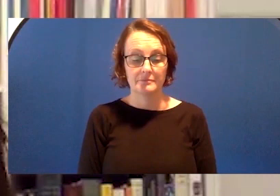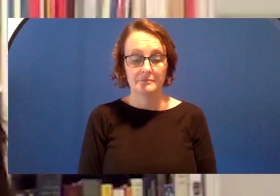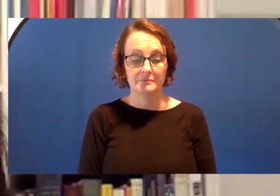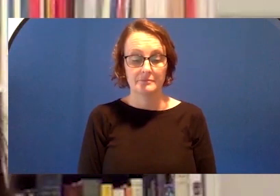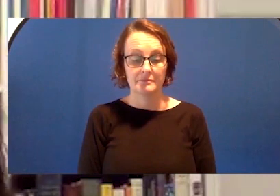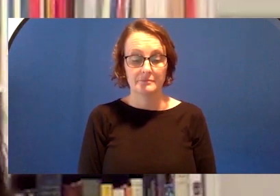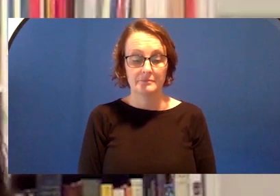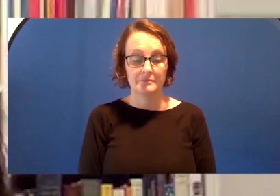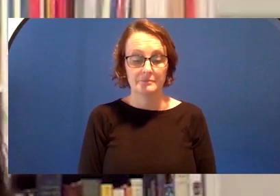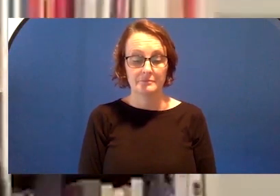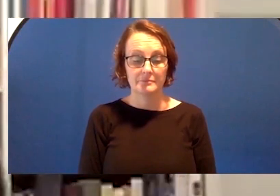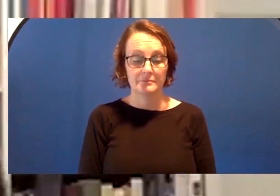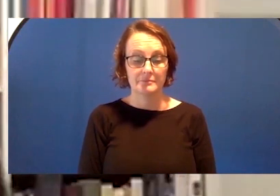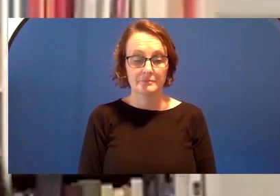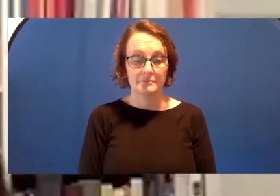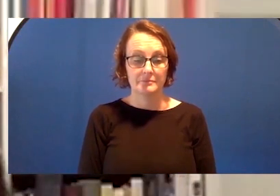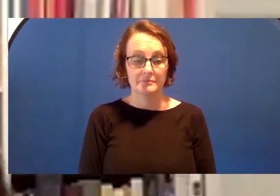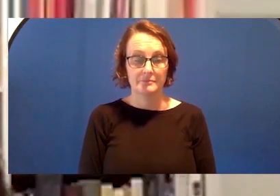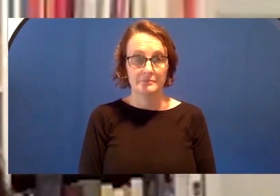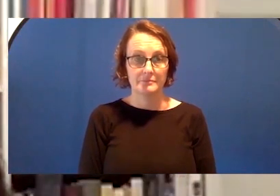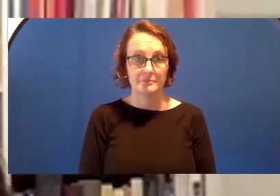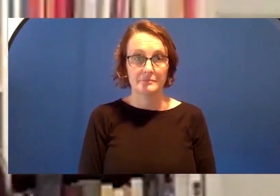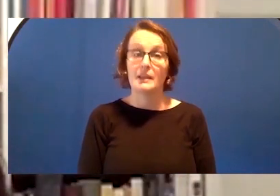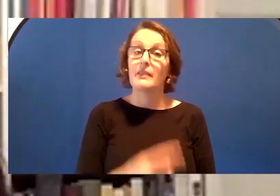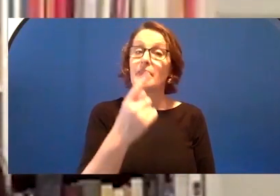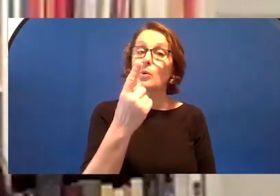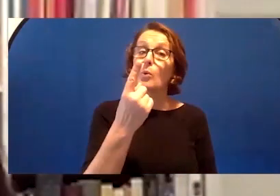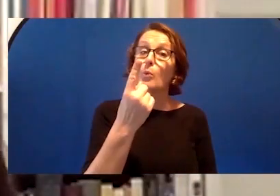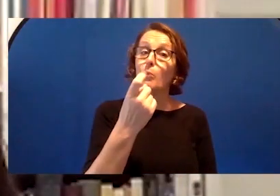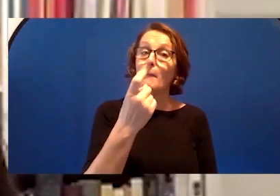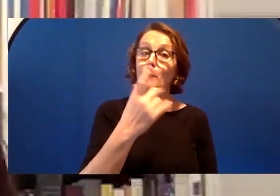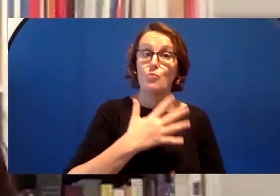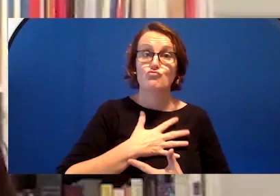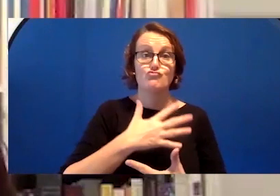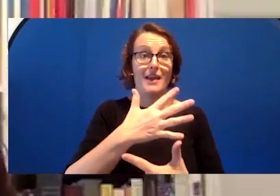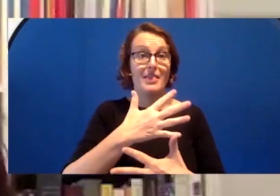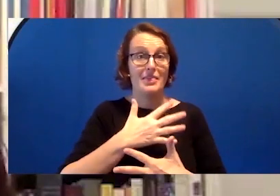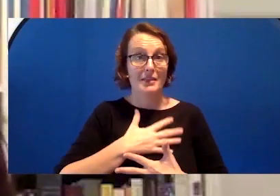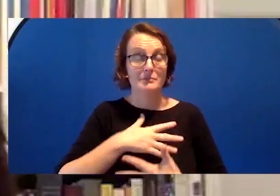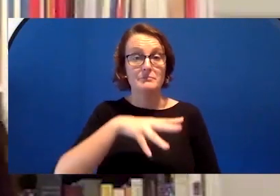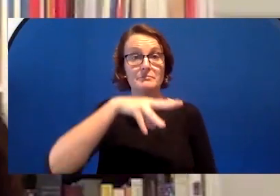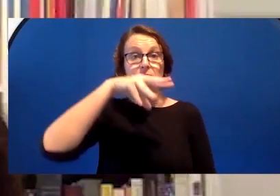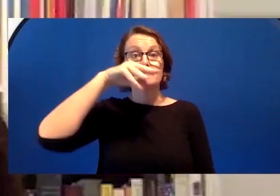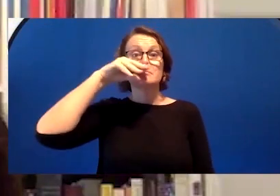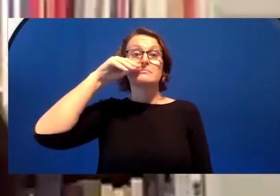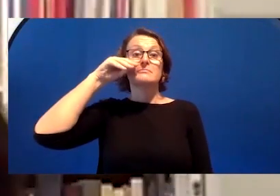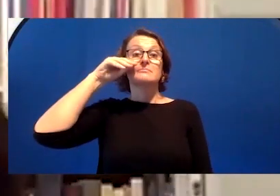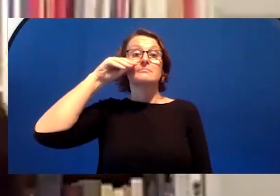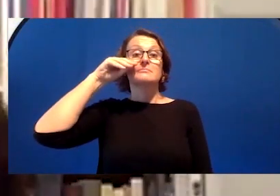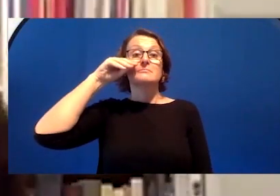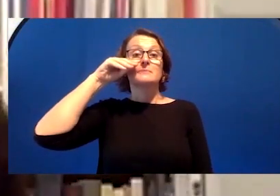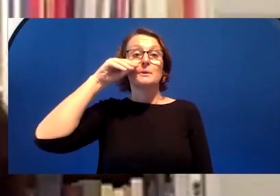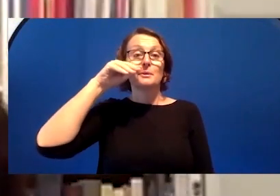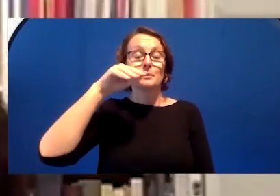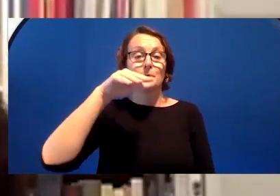And now I'm going to ask you to take just one more intentional breath in through your nose and out through your mouth over